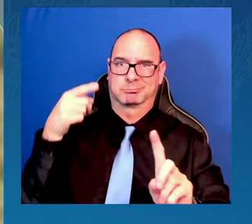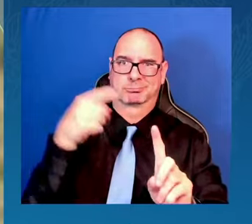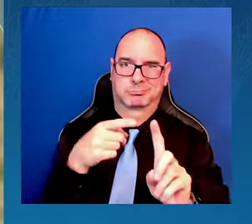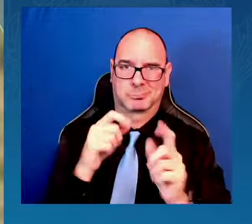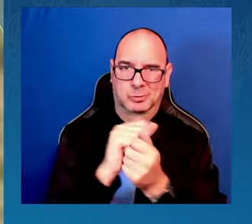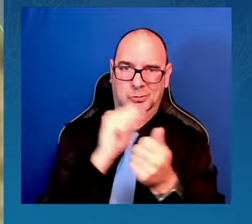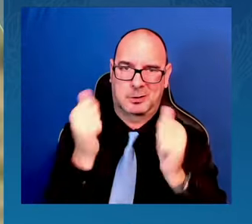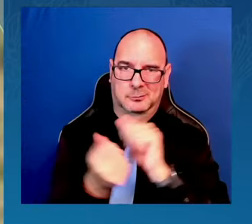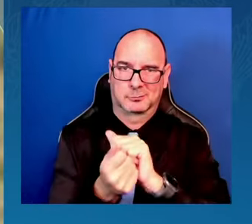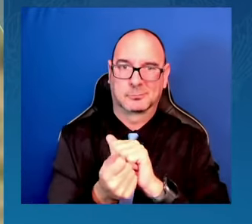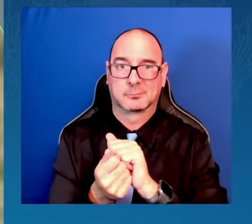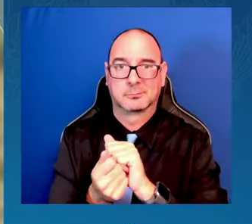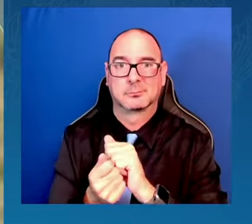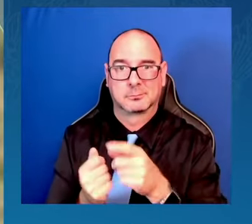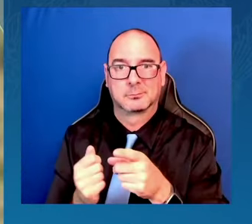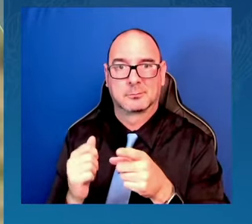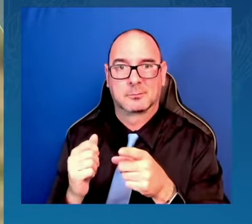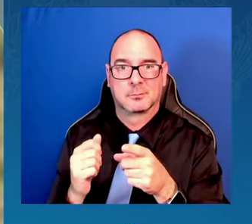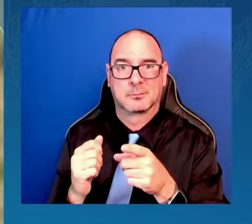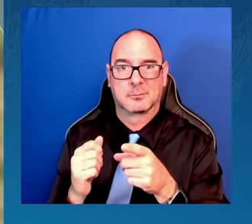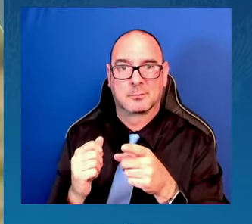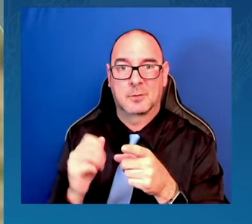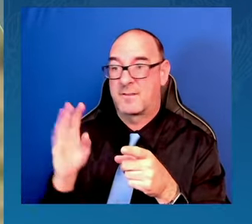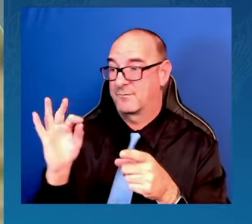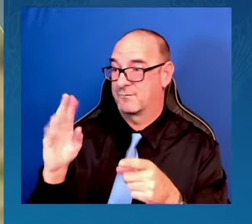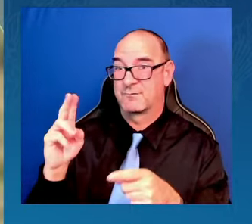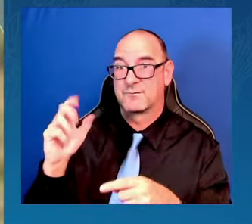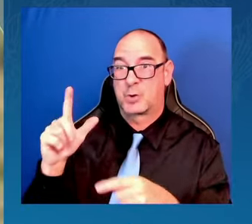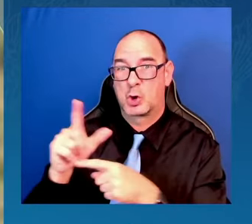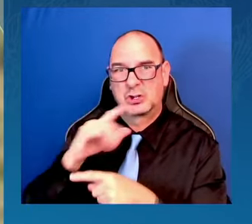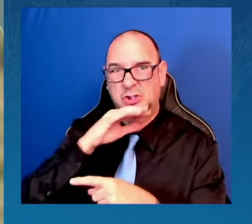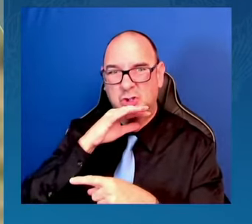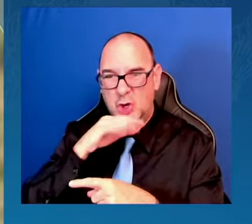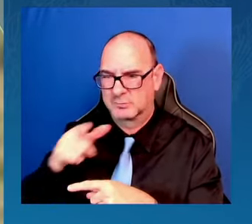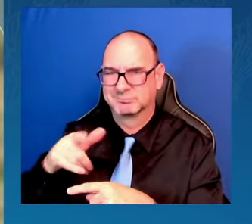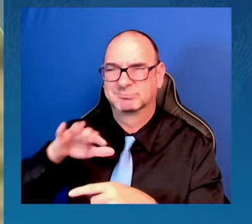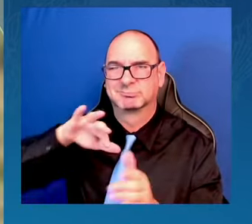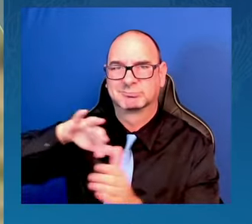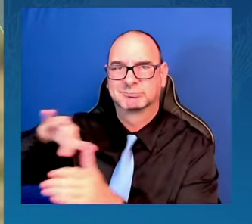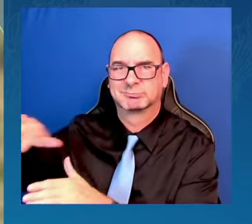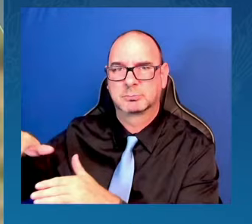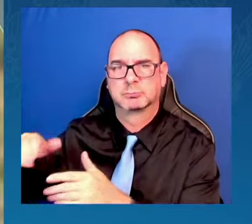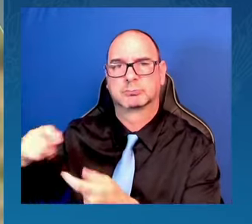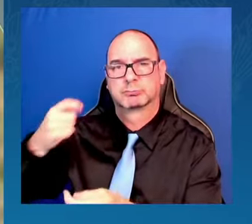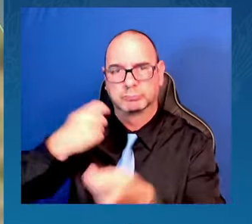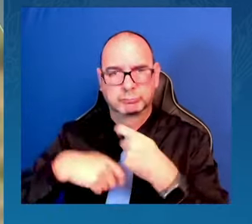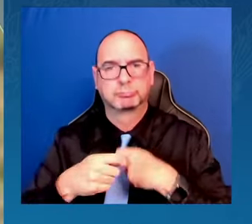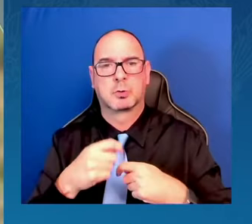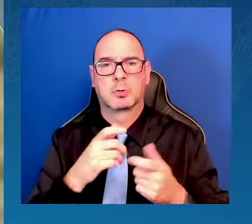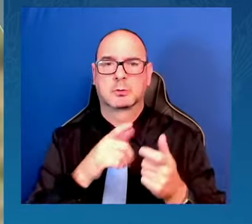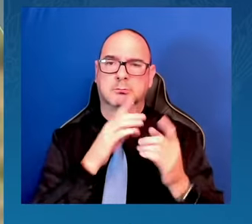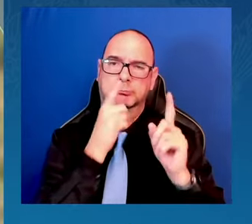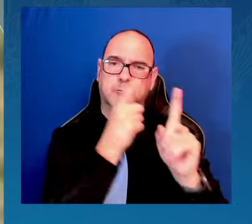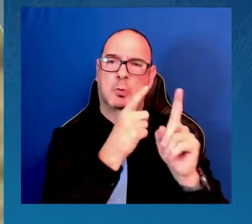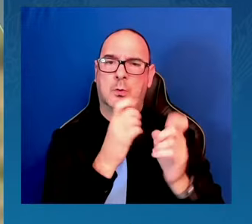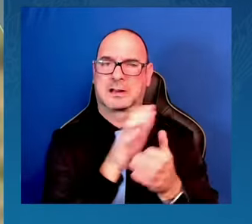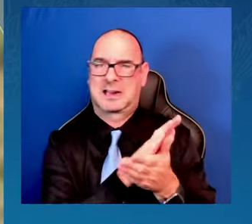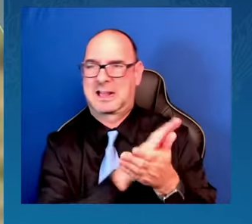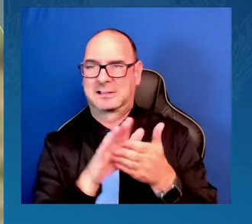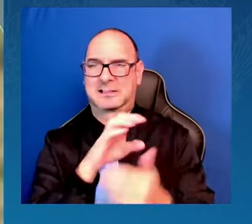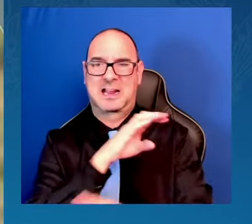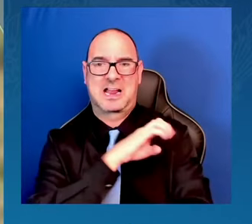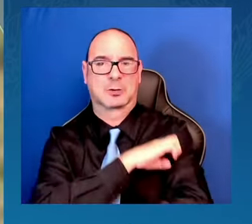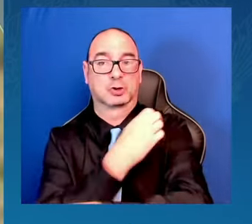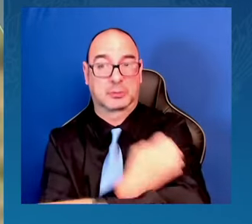our communities and toward cleaner and safer energy sources. Today, on the plains